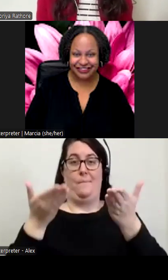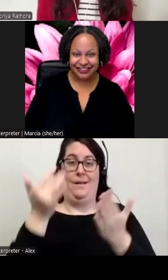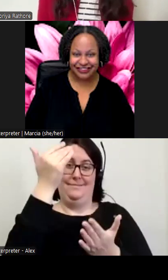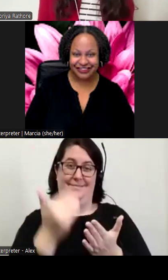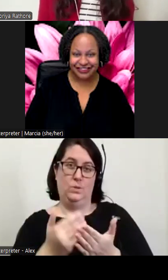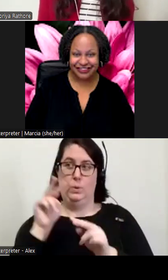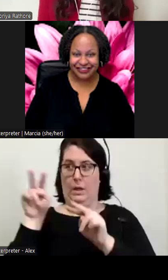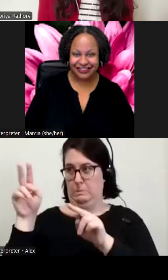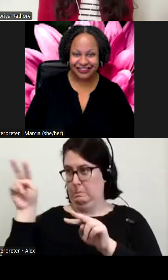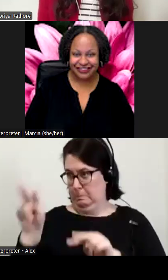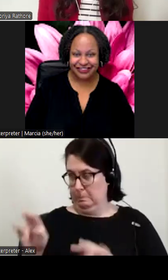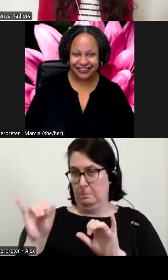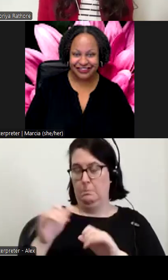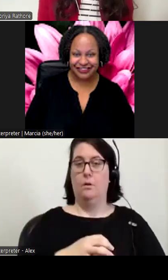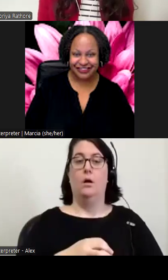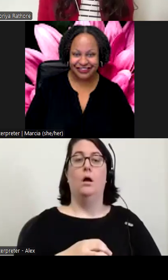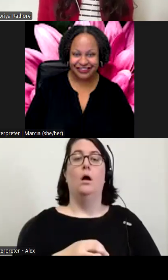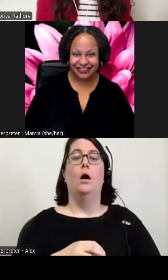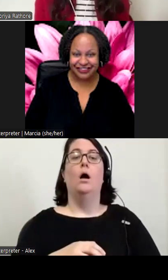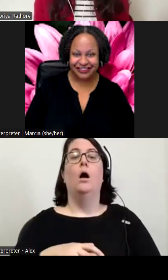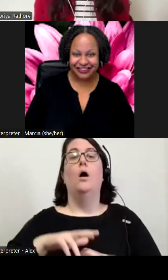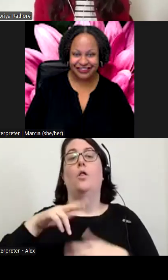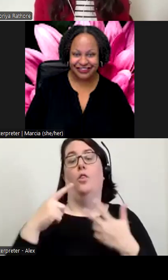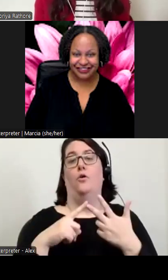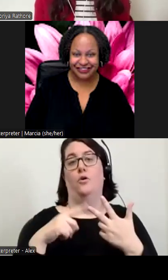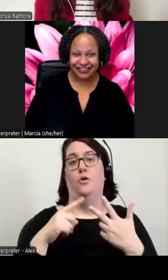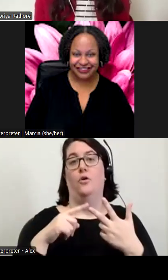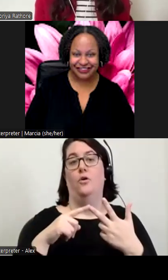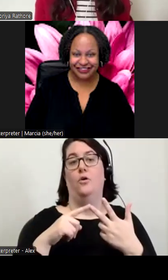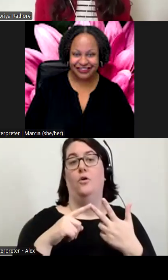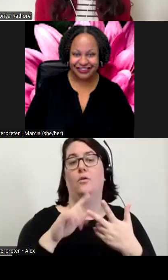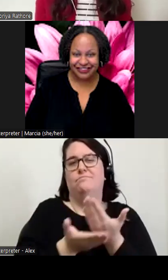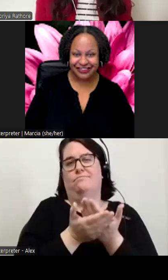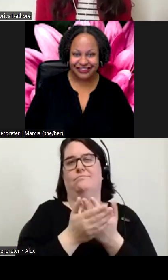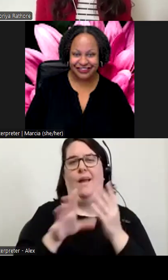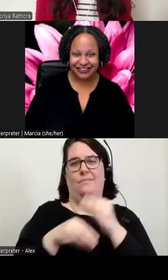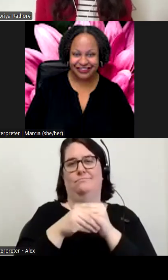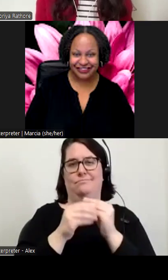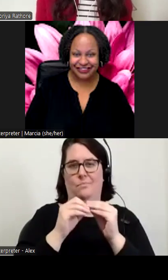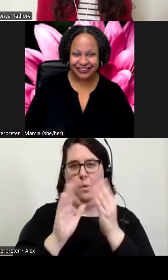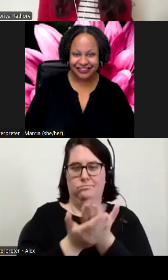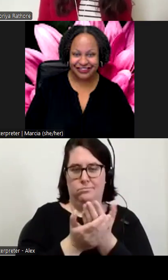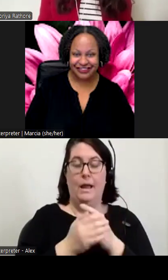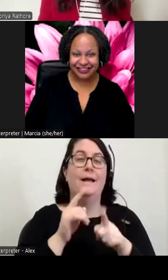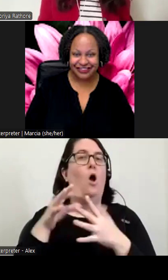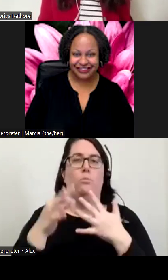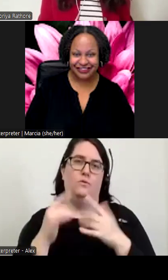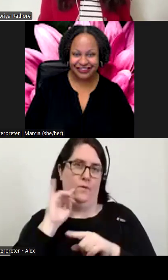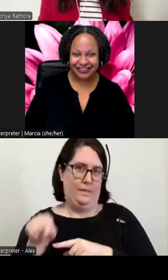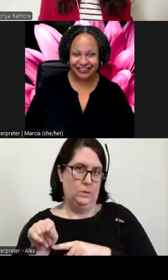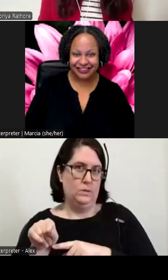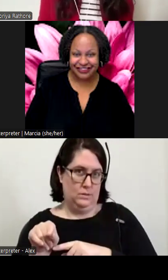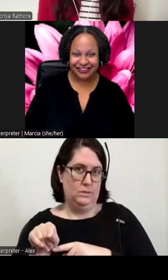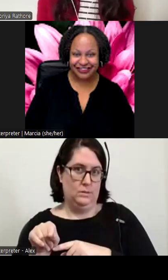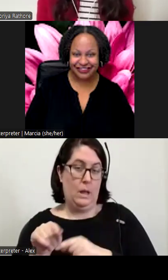The support material is the third main section of your application. It's optional to submit this, but